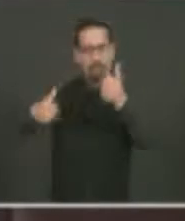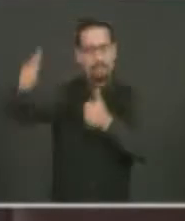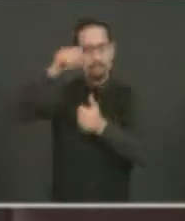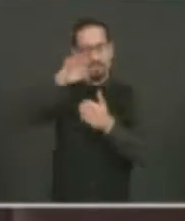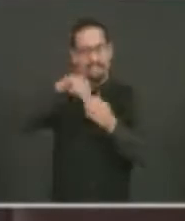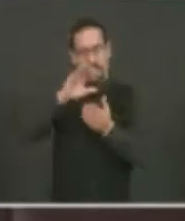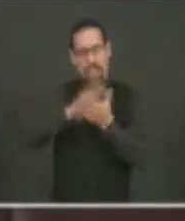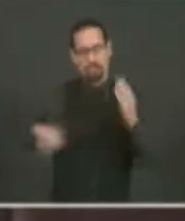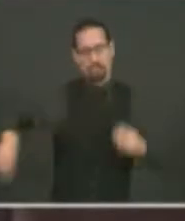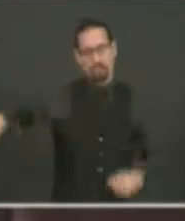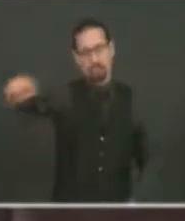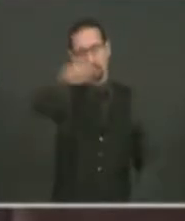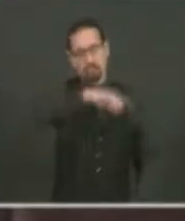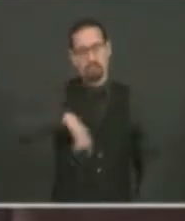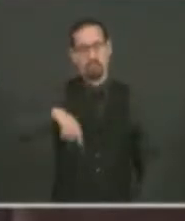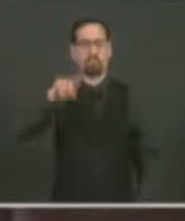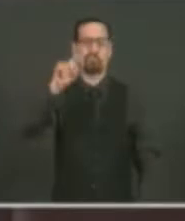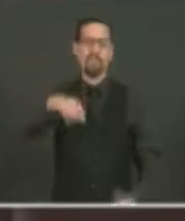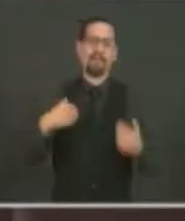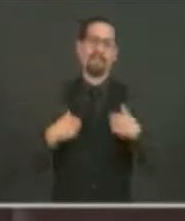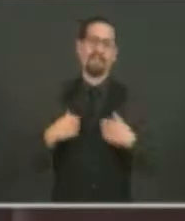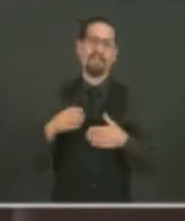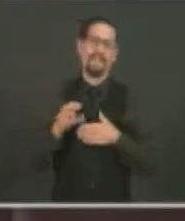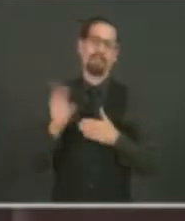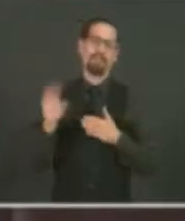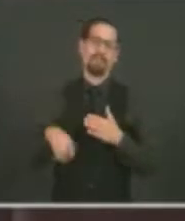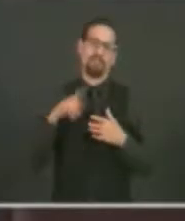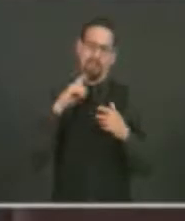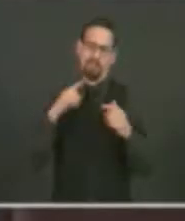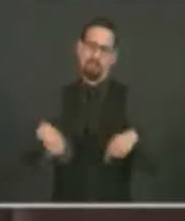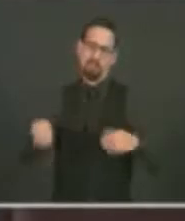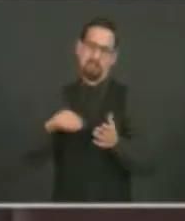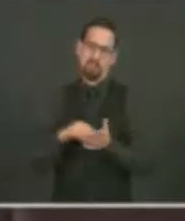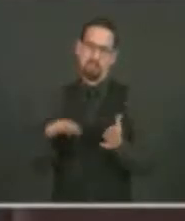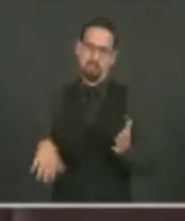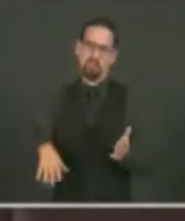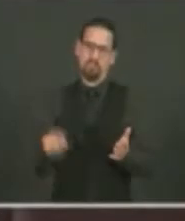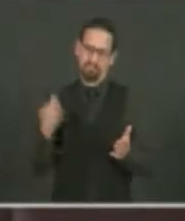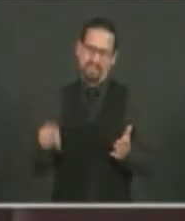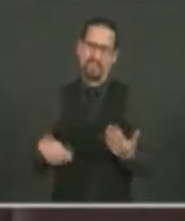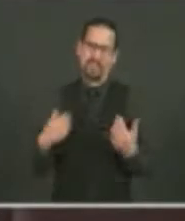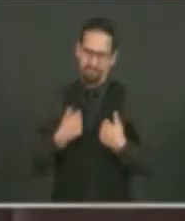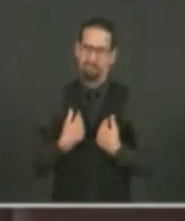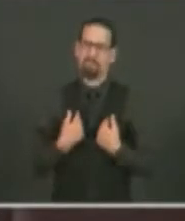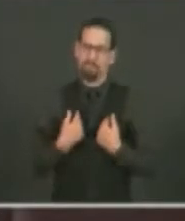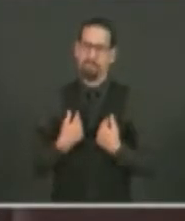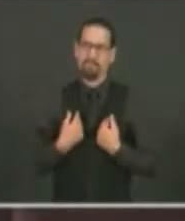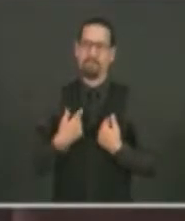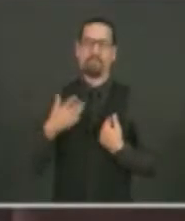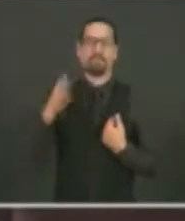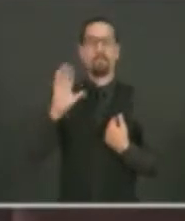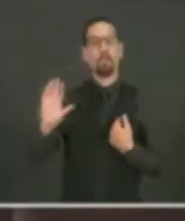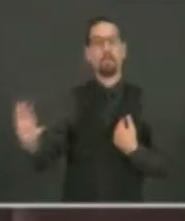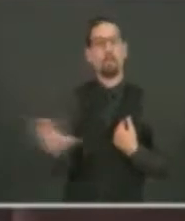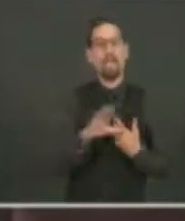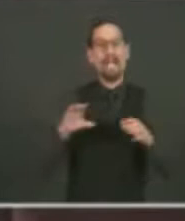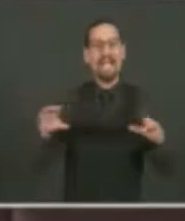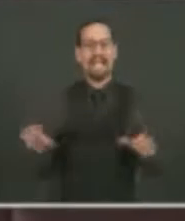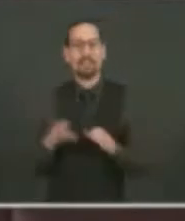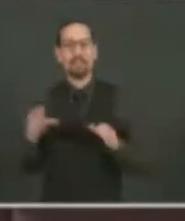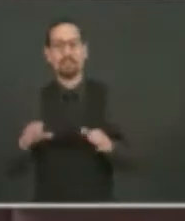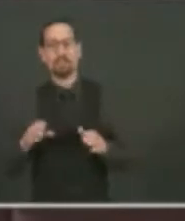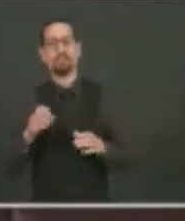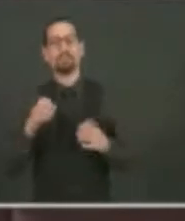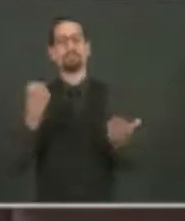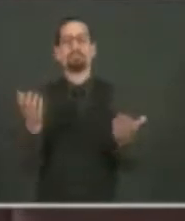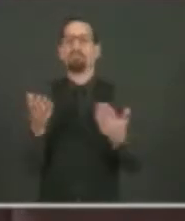has to be real on-campus consequences for what the students do, even when they're off